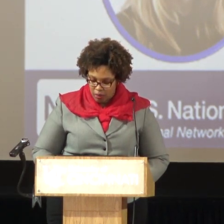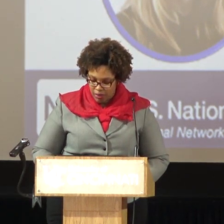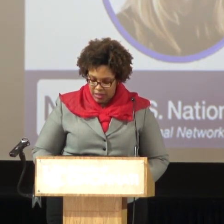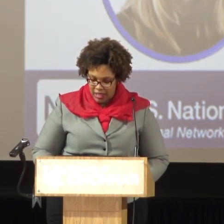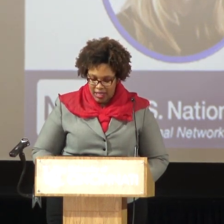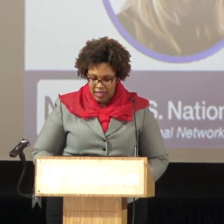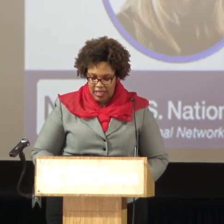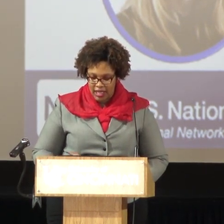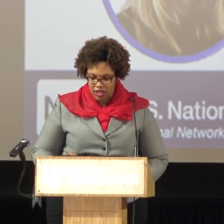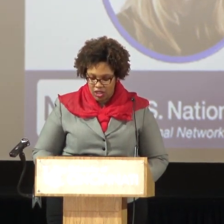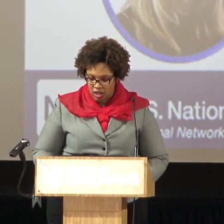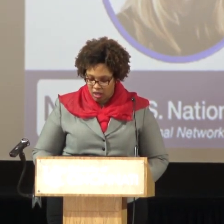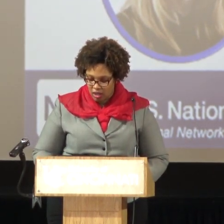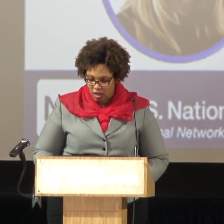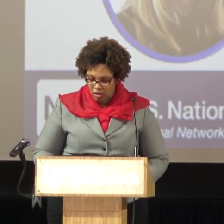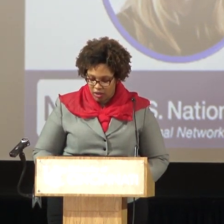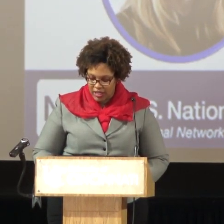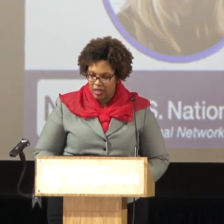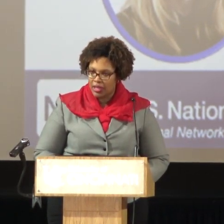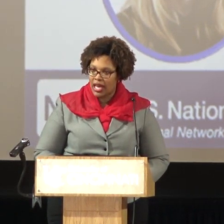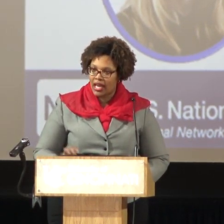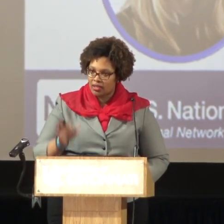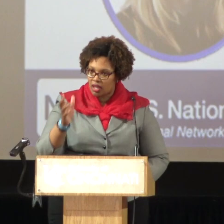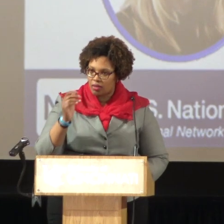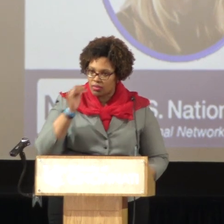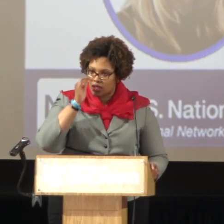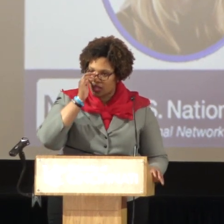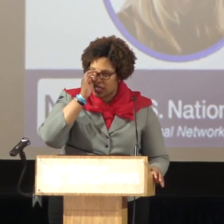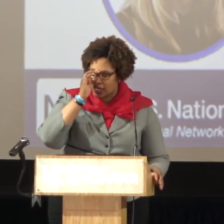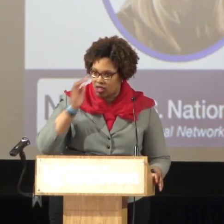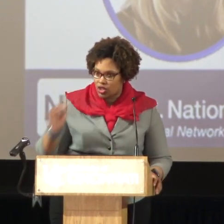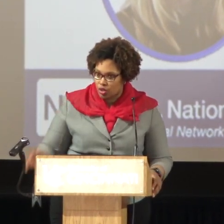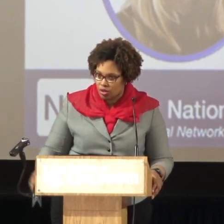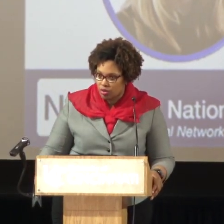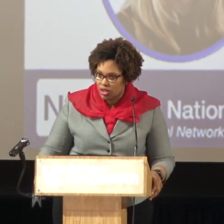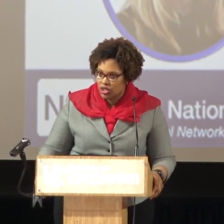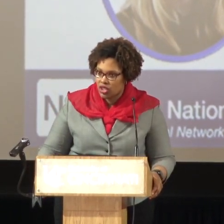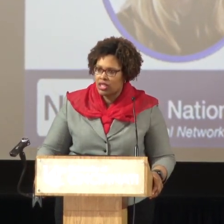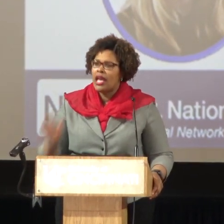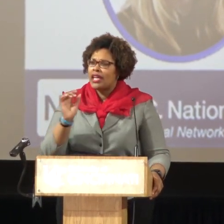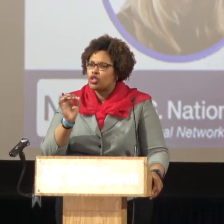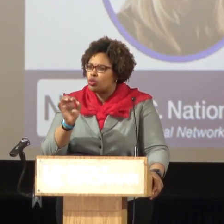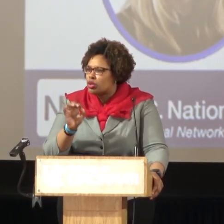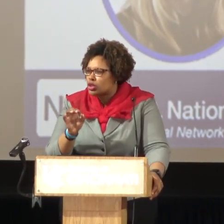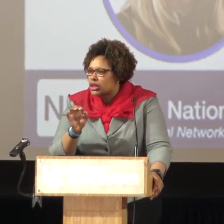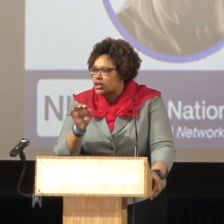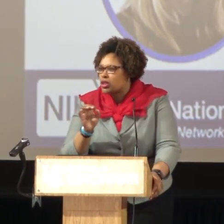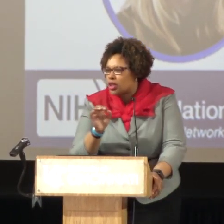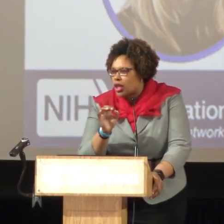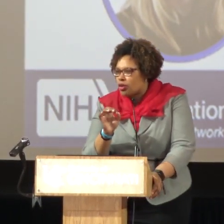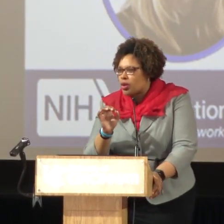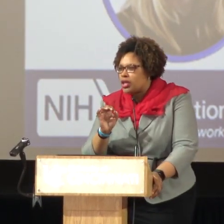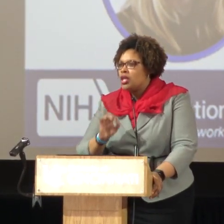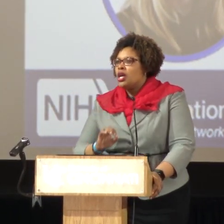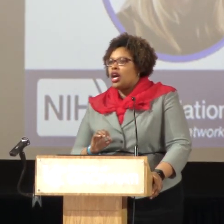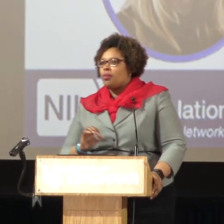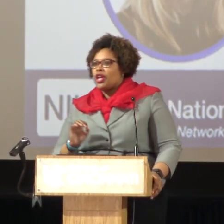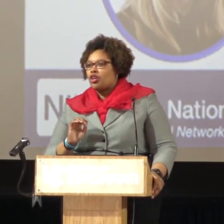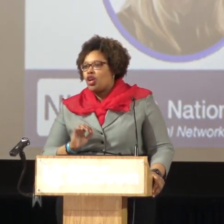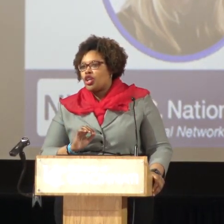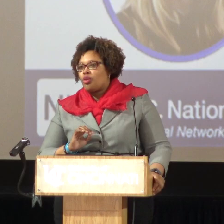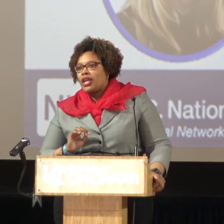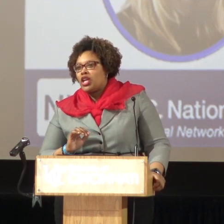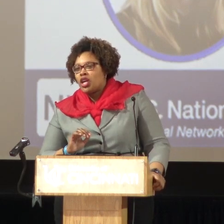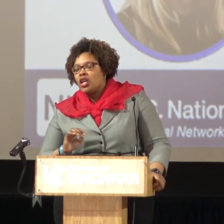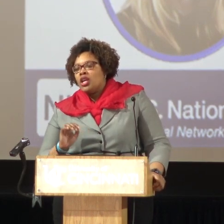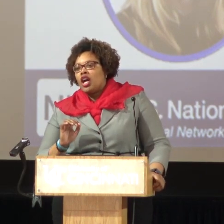does present and engage or exhibit at Science Teacher Association, and school nurses are another one that